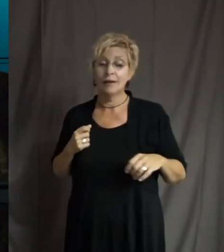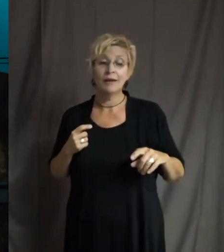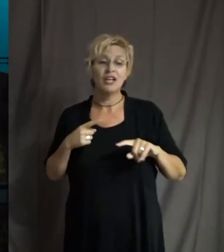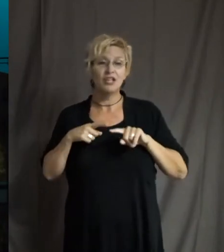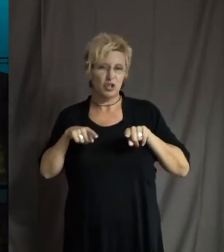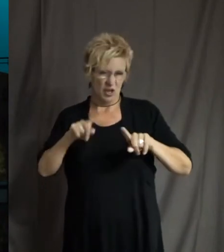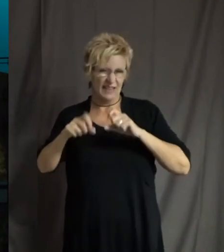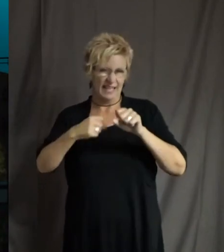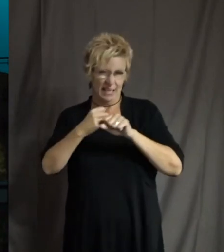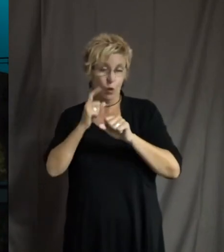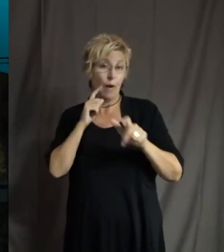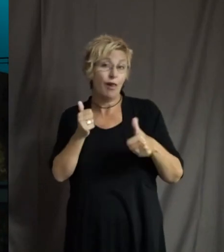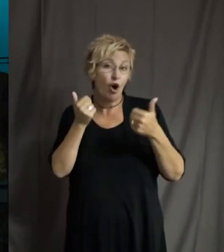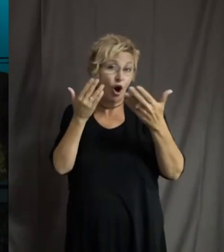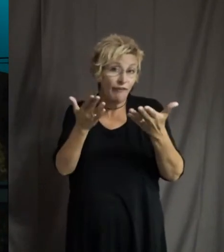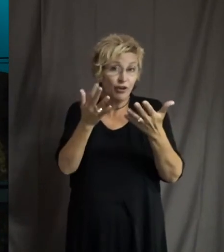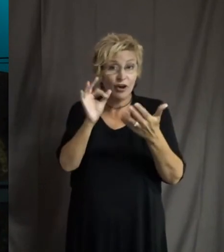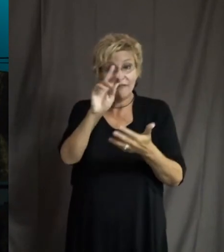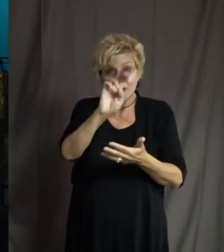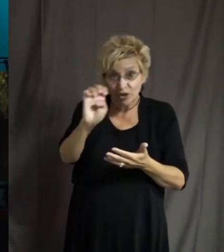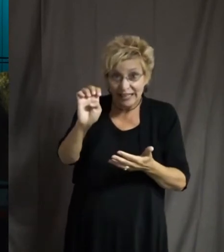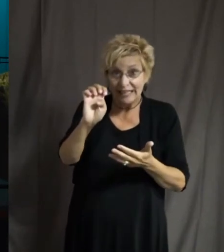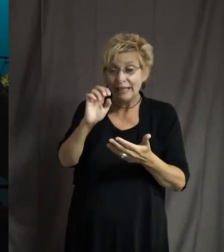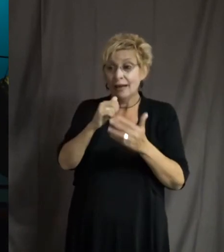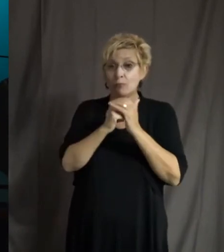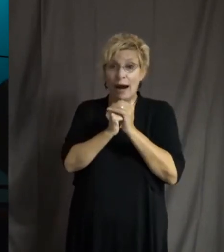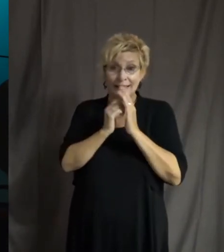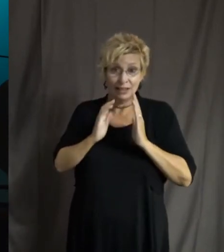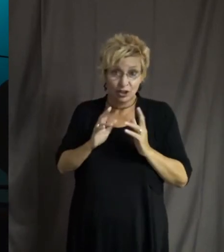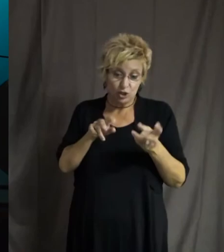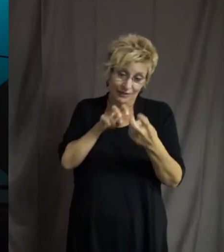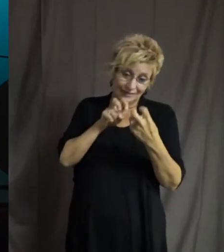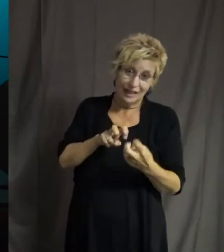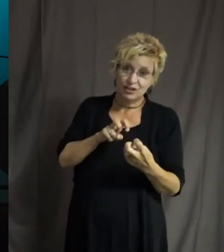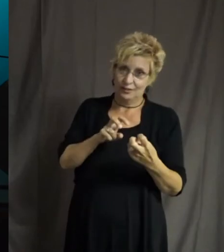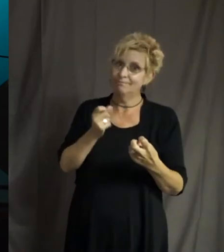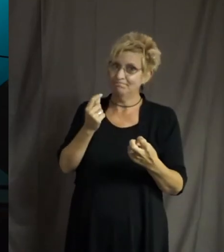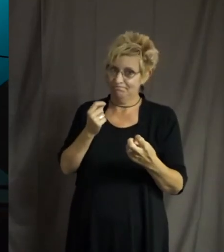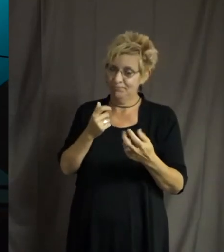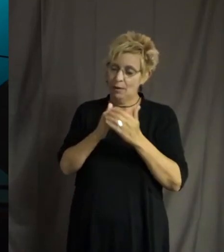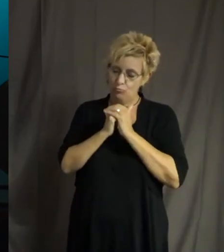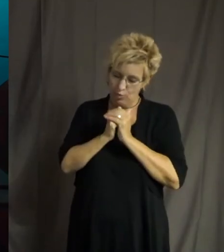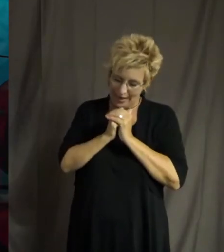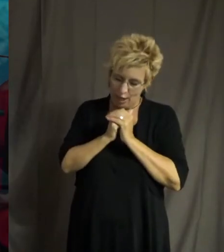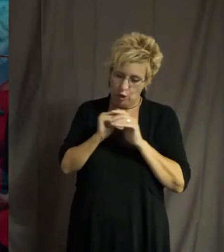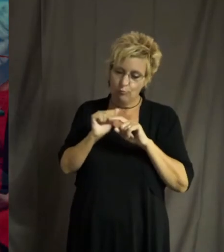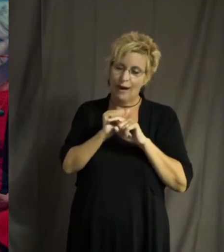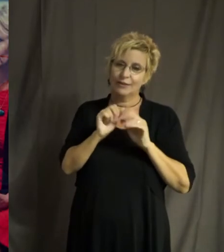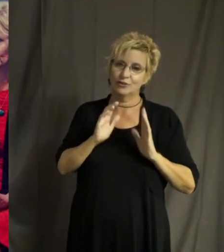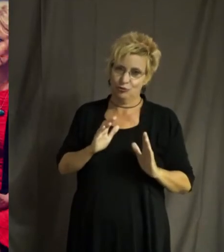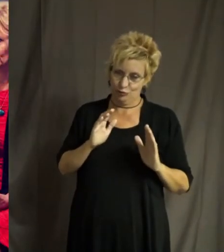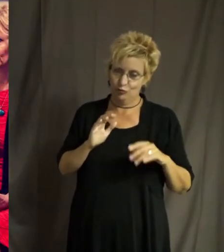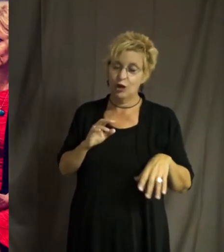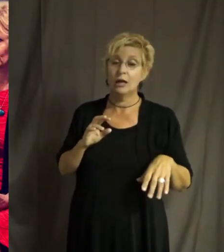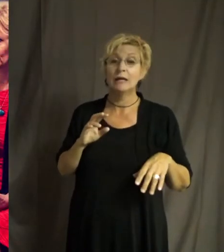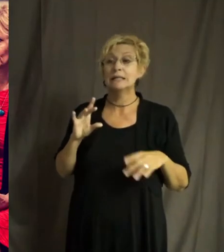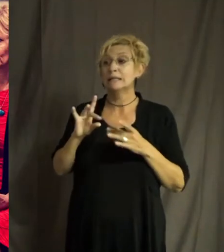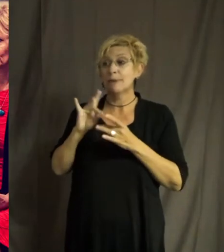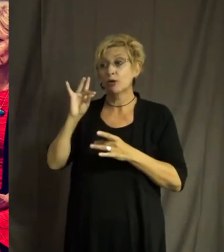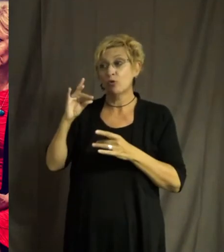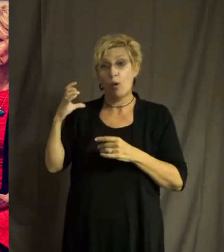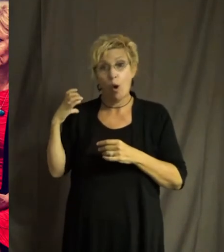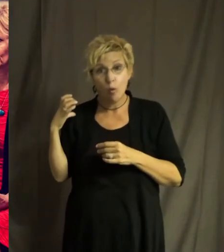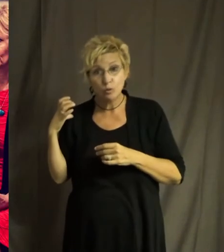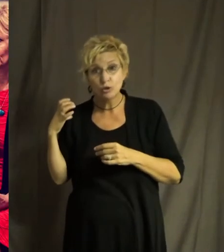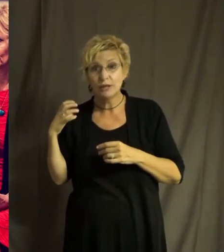communication initiative this year, is at different times in this year we're going to offer complimentary practitioner sessions. These are